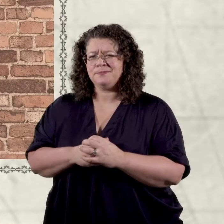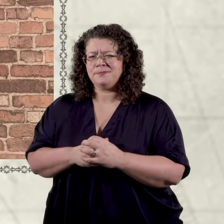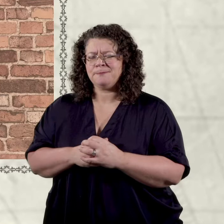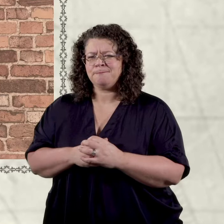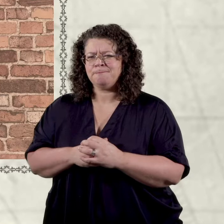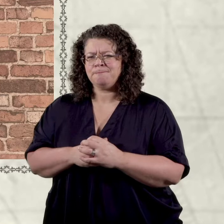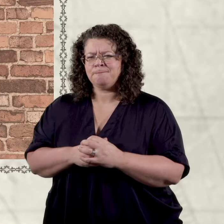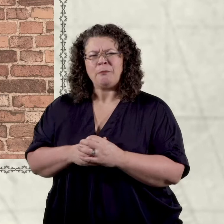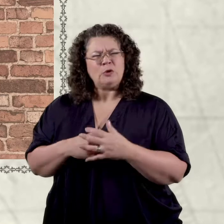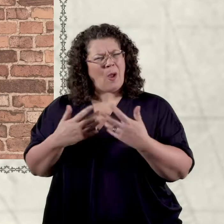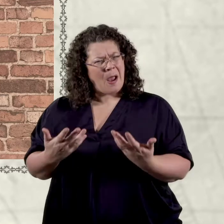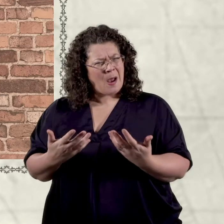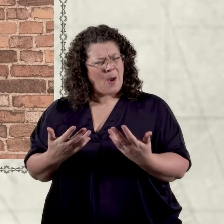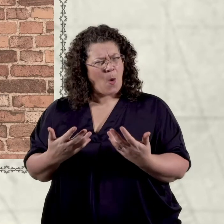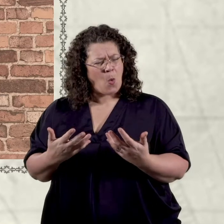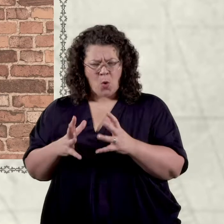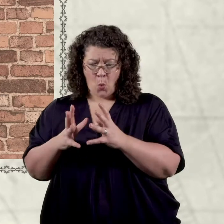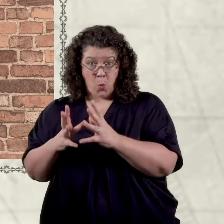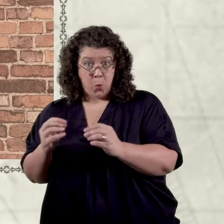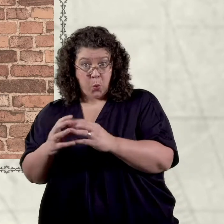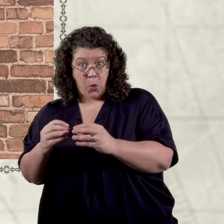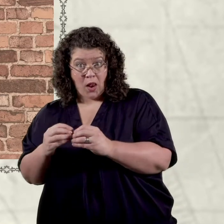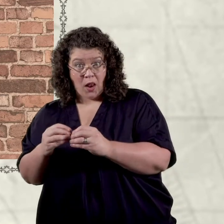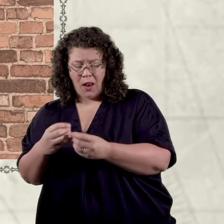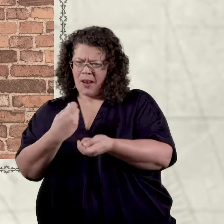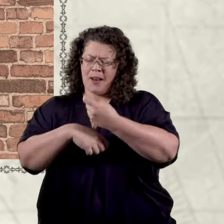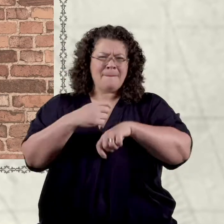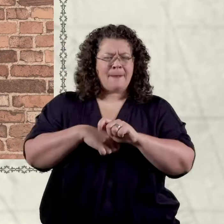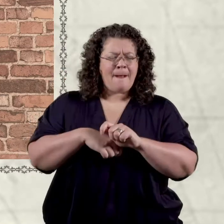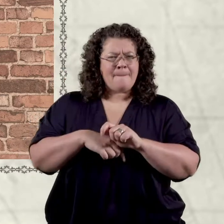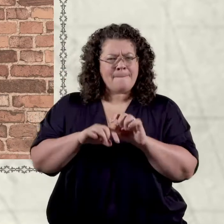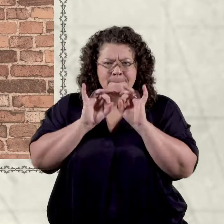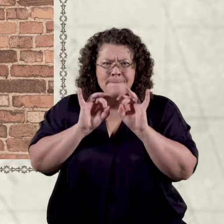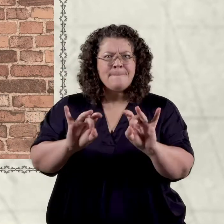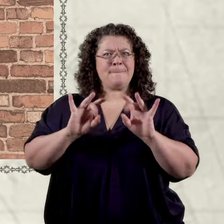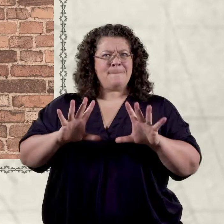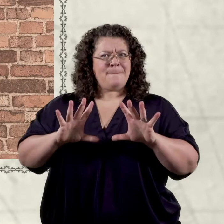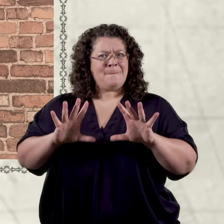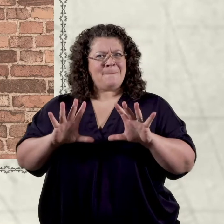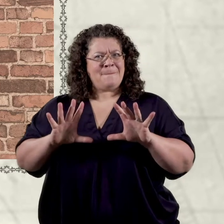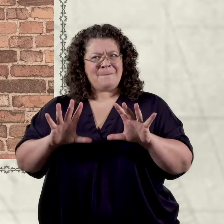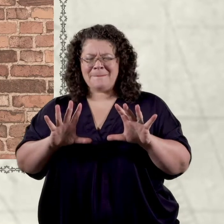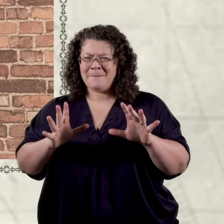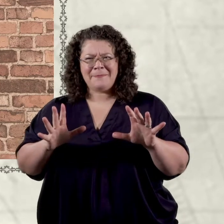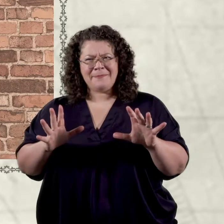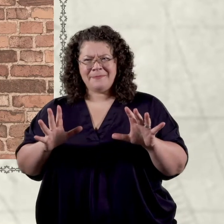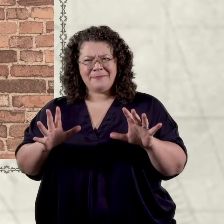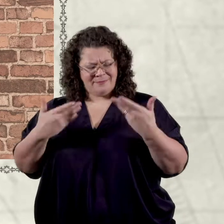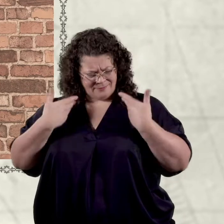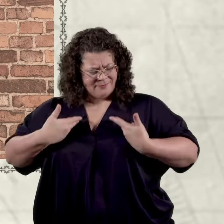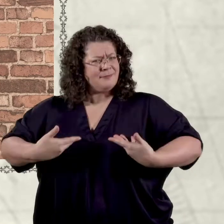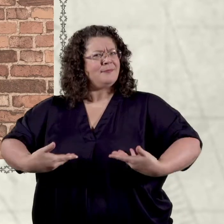So, how on earth does a little piece of wool like this turn into something so